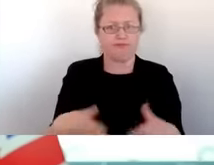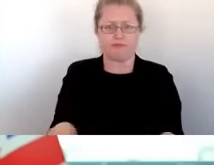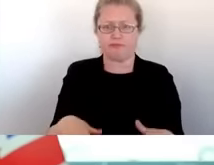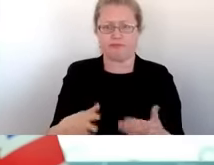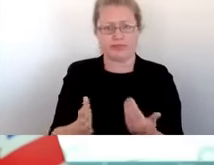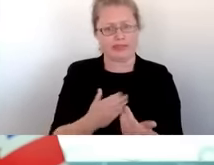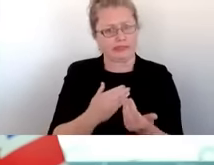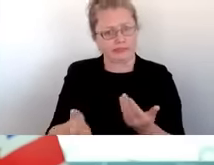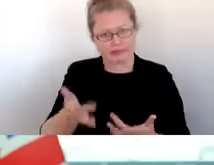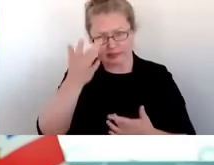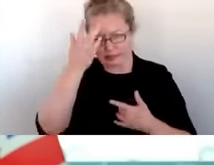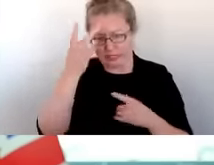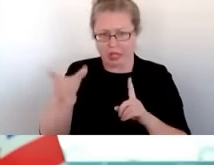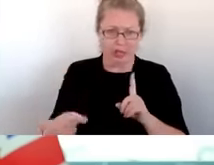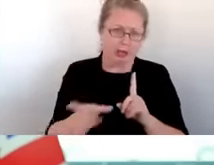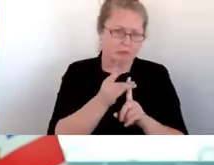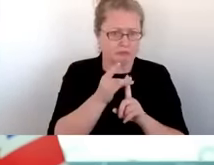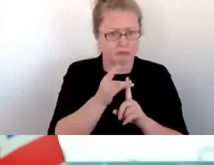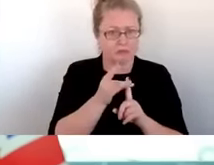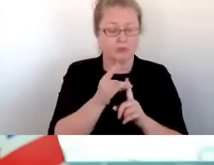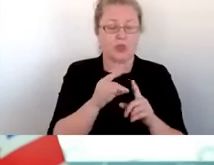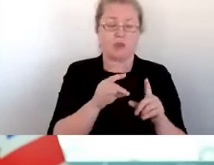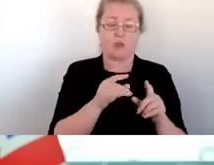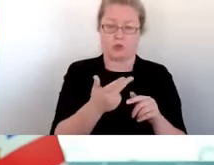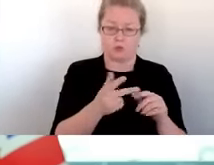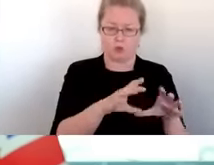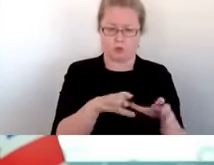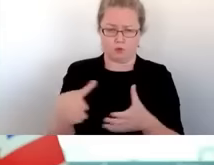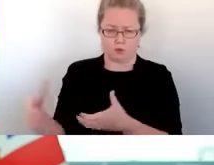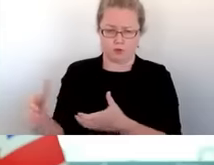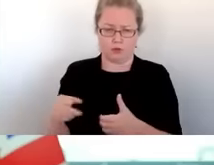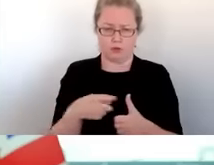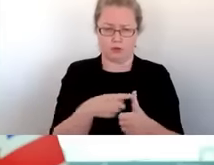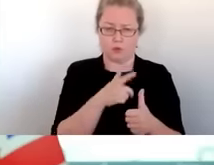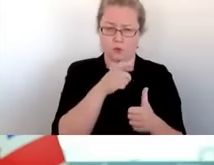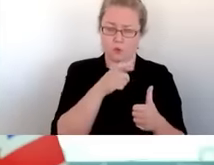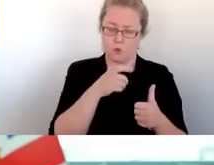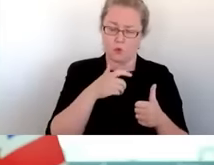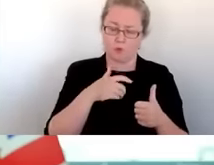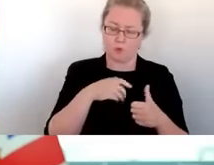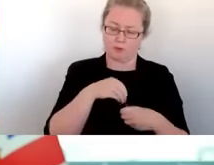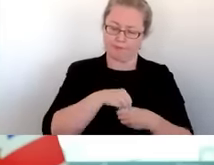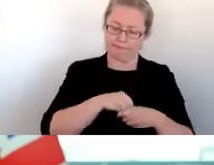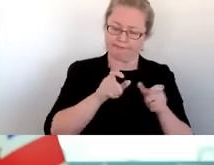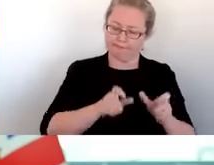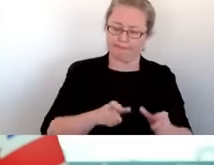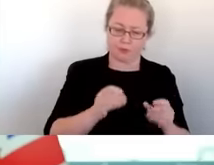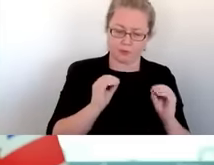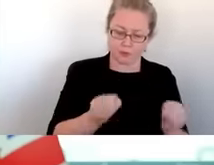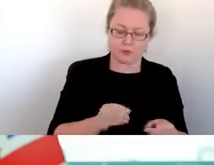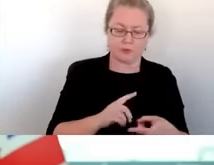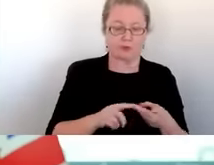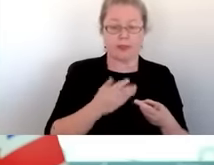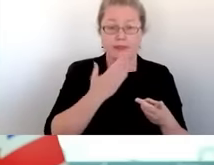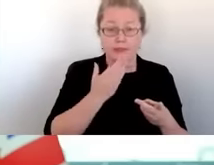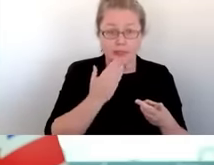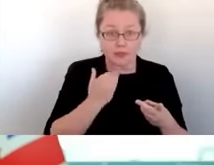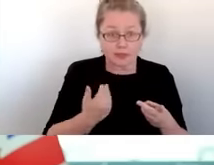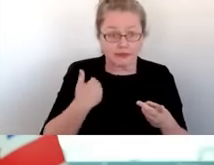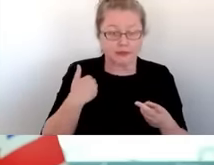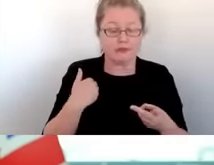So we have 3 groups of those who are immunosuppressed, either severely or moderately, and then people who have chronic conditions